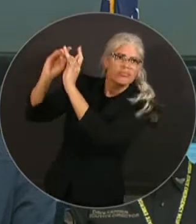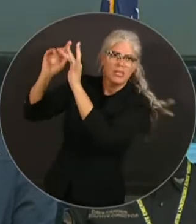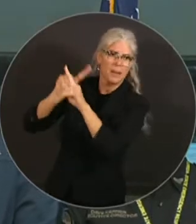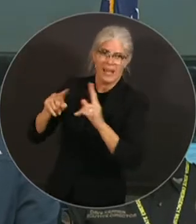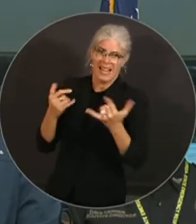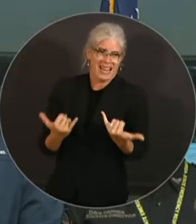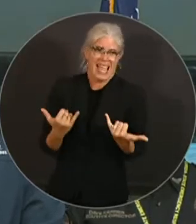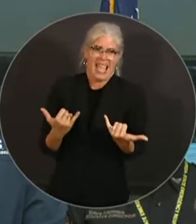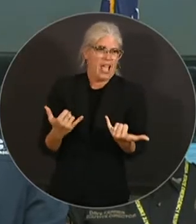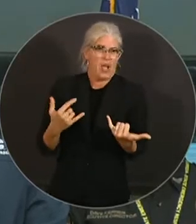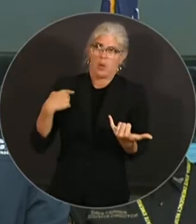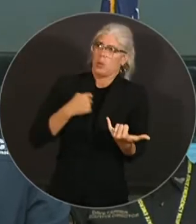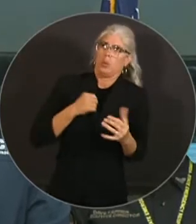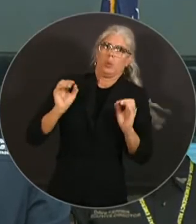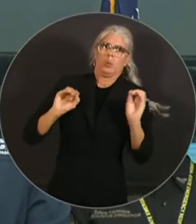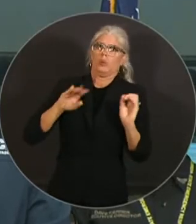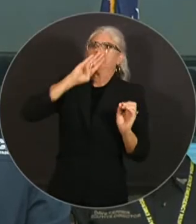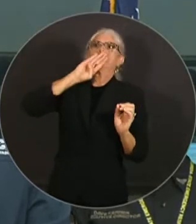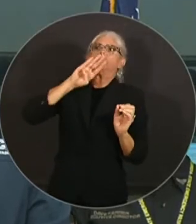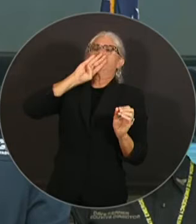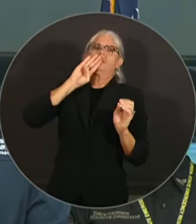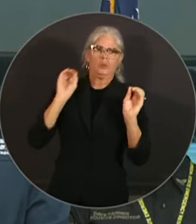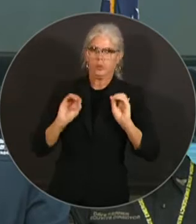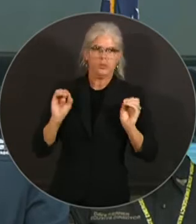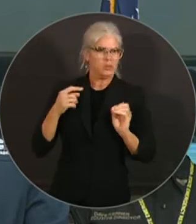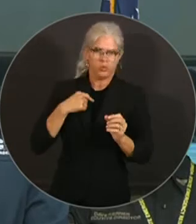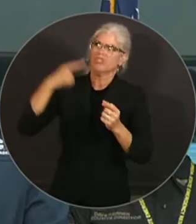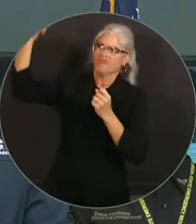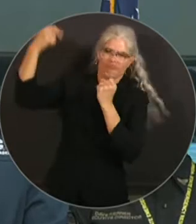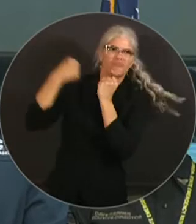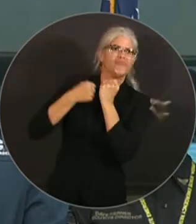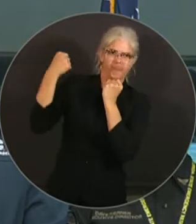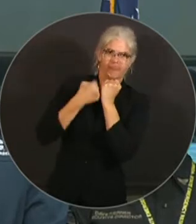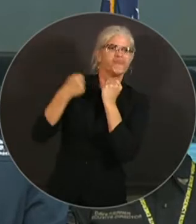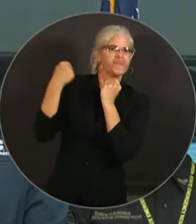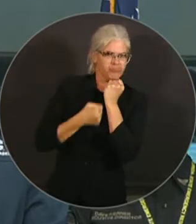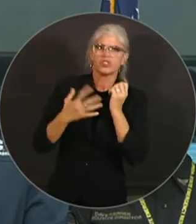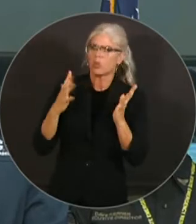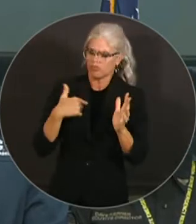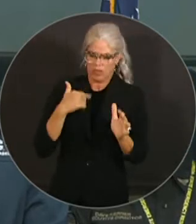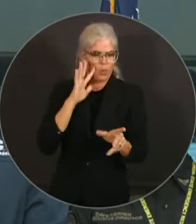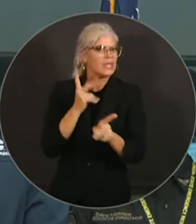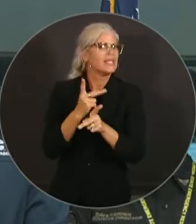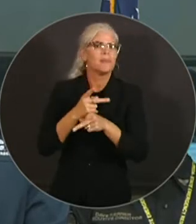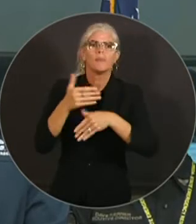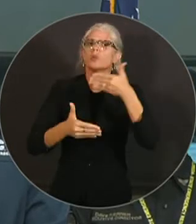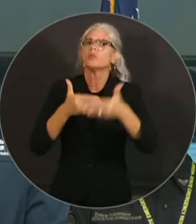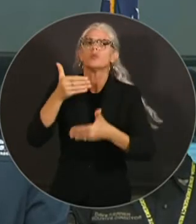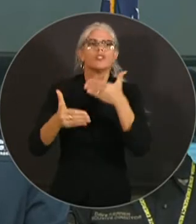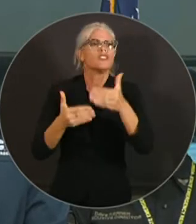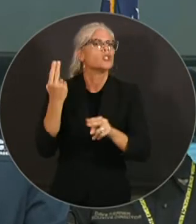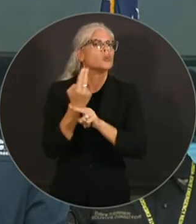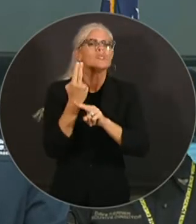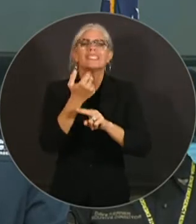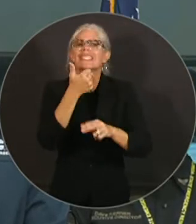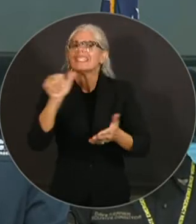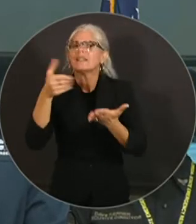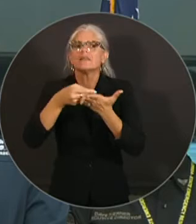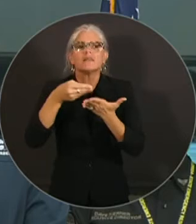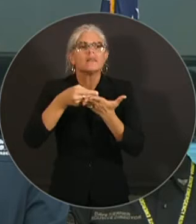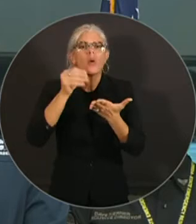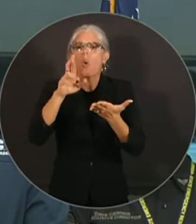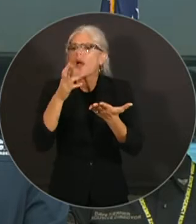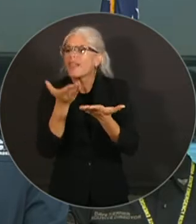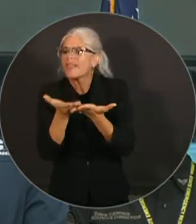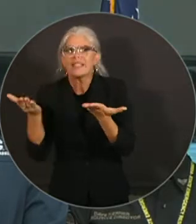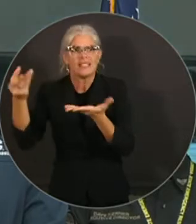that we've asked for. We have gotten support for, and we're going to continue to move forward to use any resources we can to be able